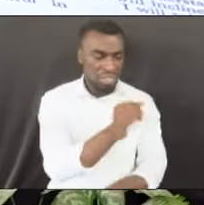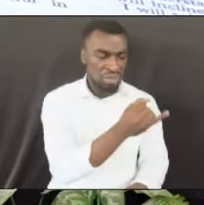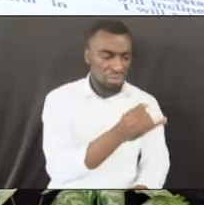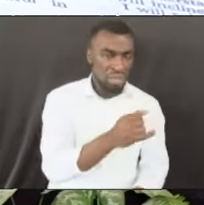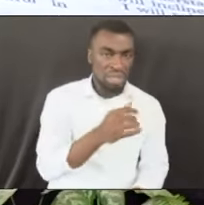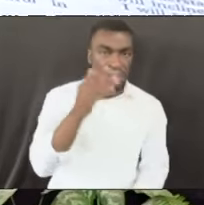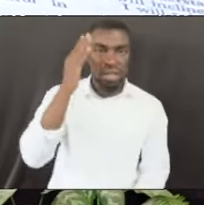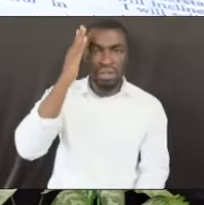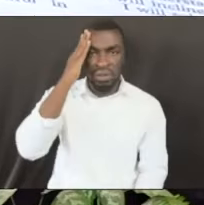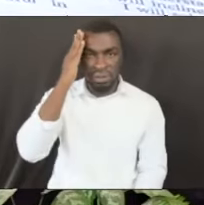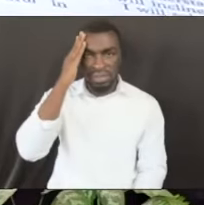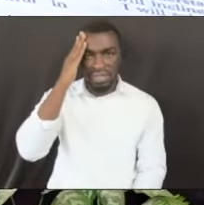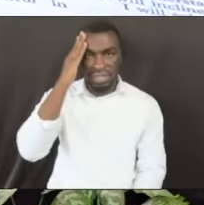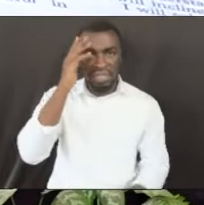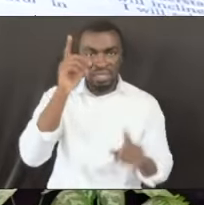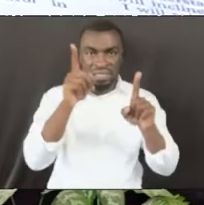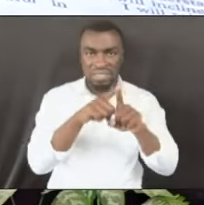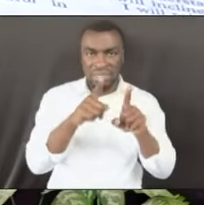like the prodigal son,